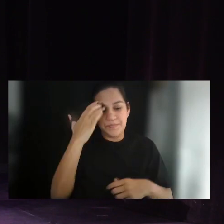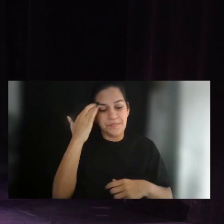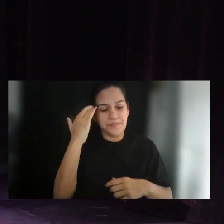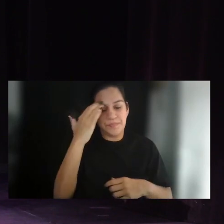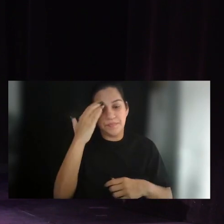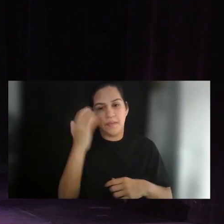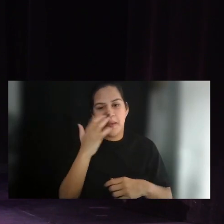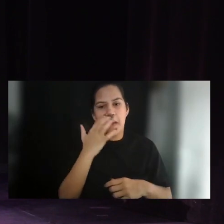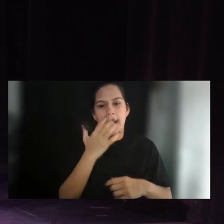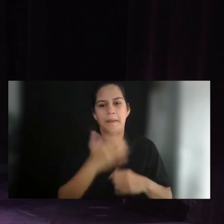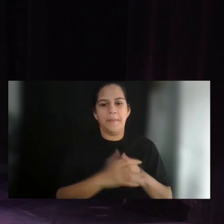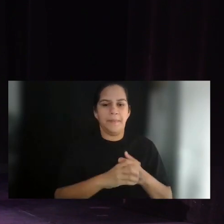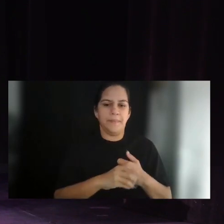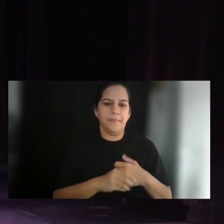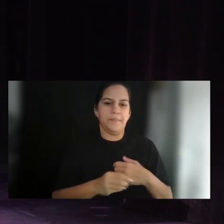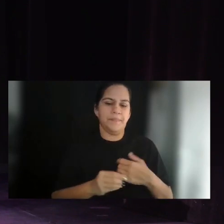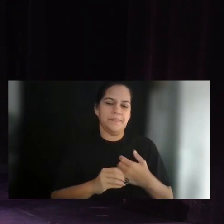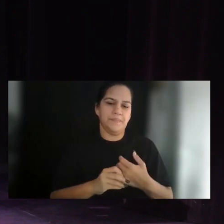Okay.